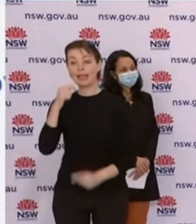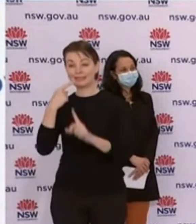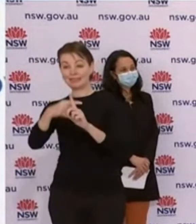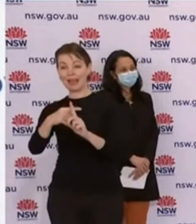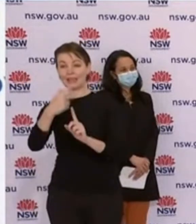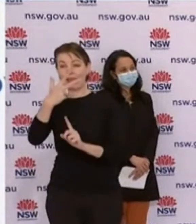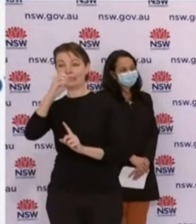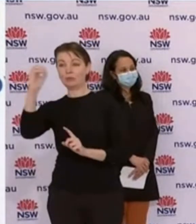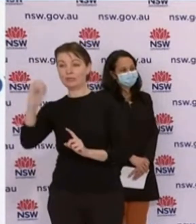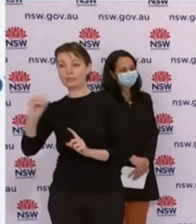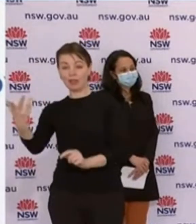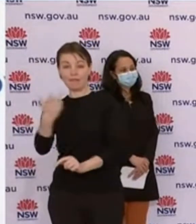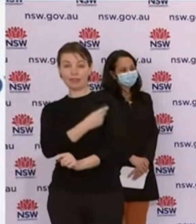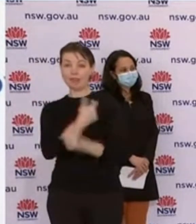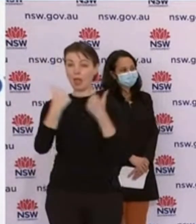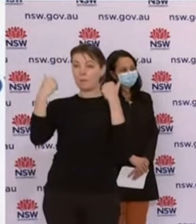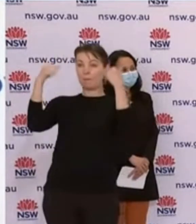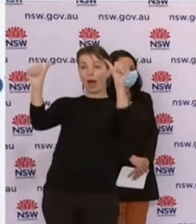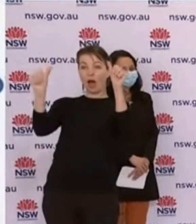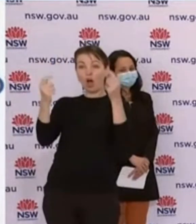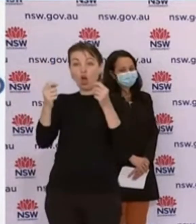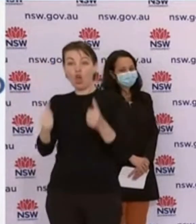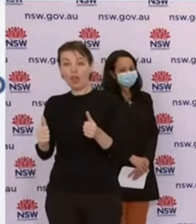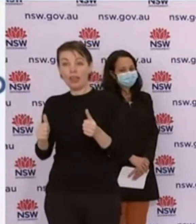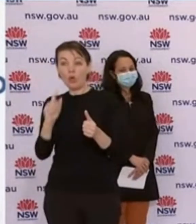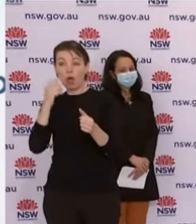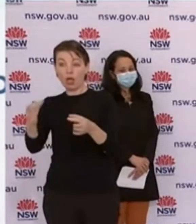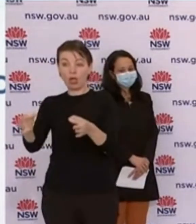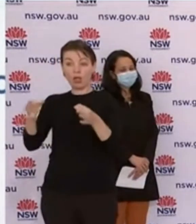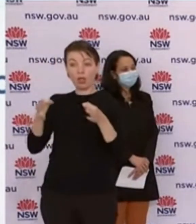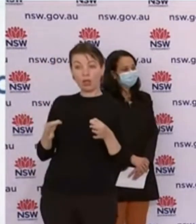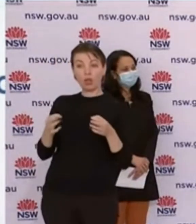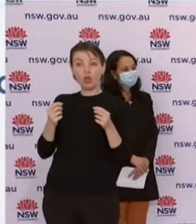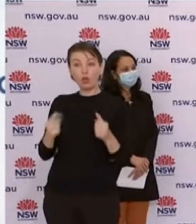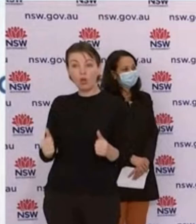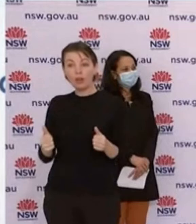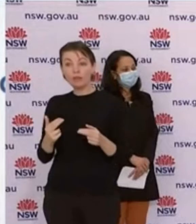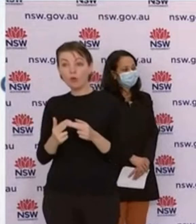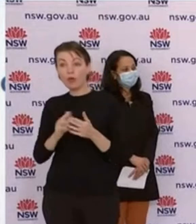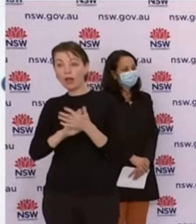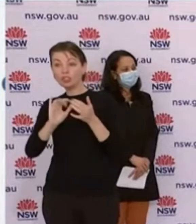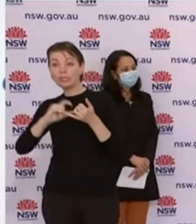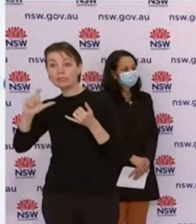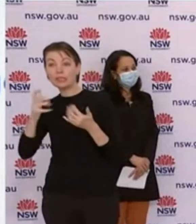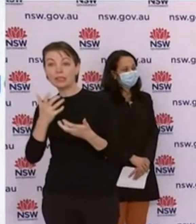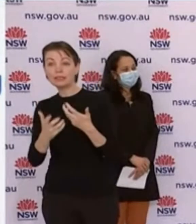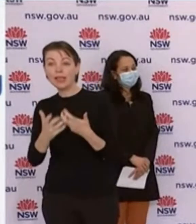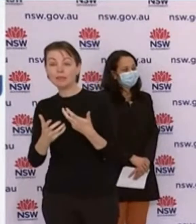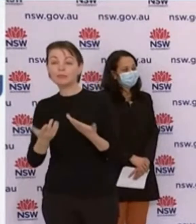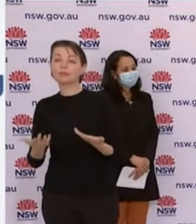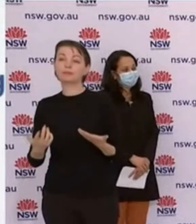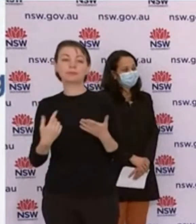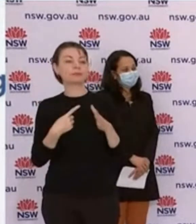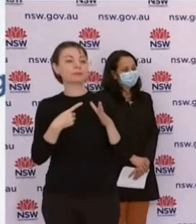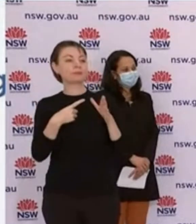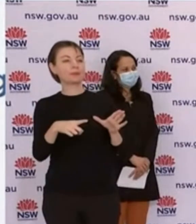bring this whole timetable forward a few weeks? Look, there is that potential, but what we need to do is give parents the absolute certainty as to when things will happen, and we've